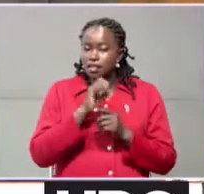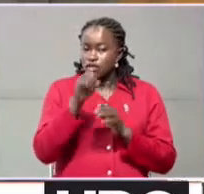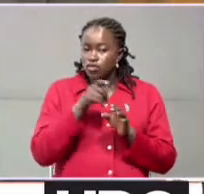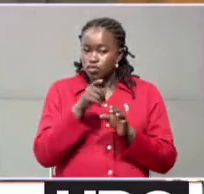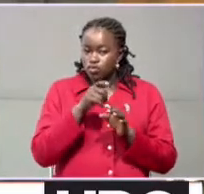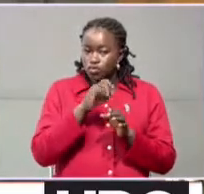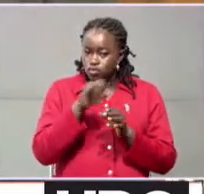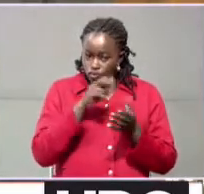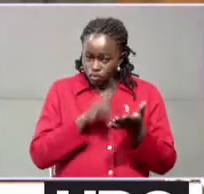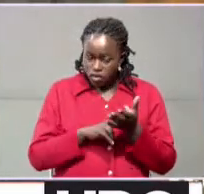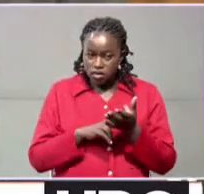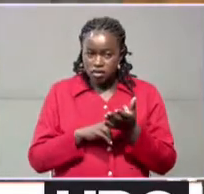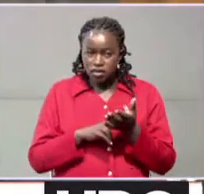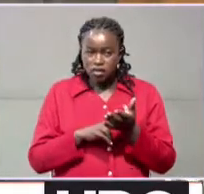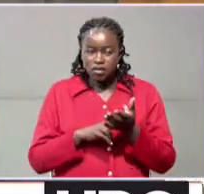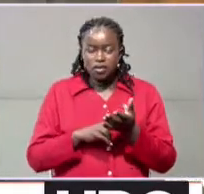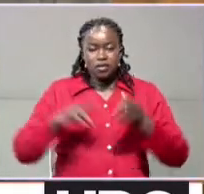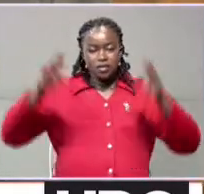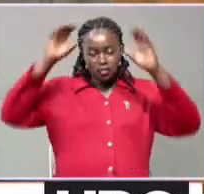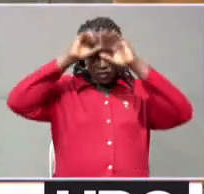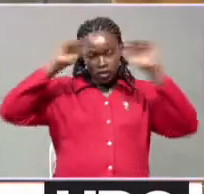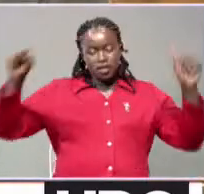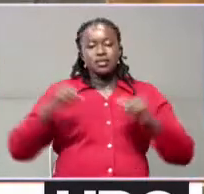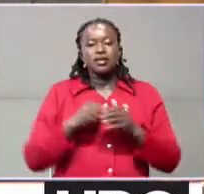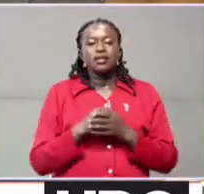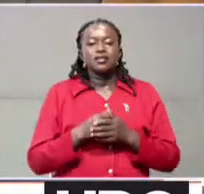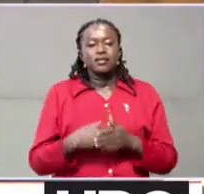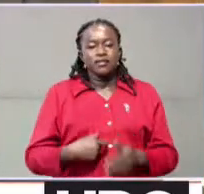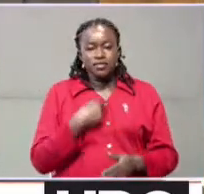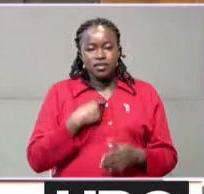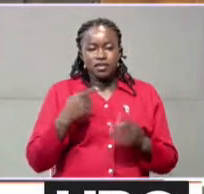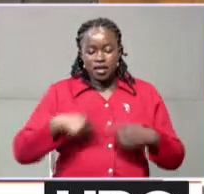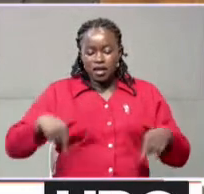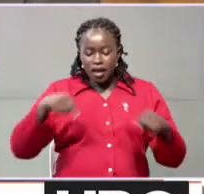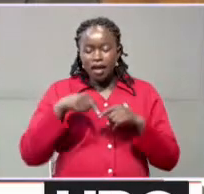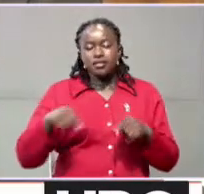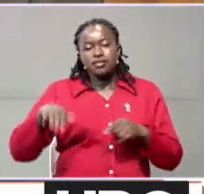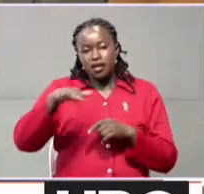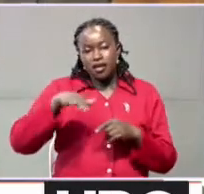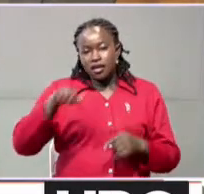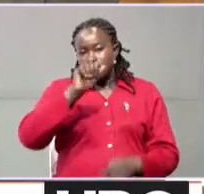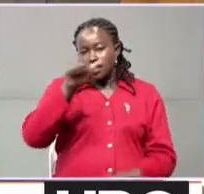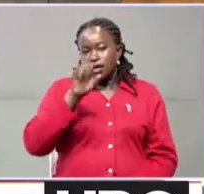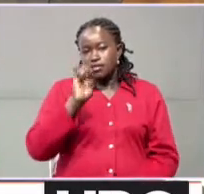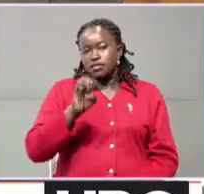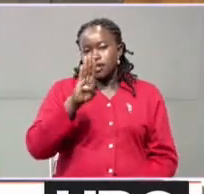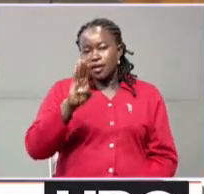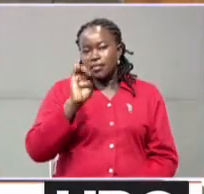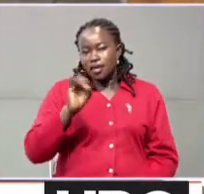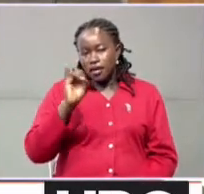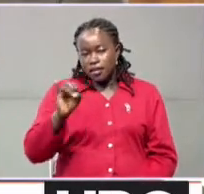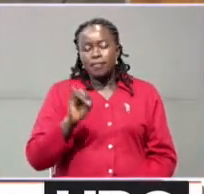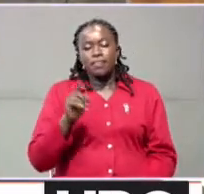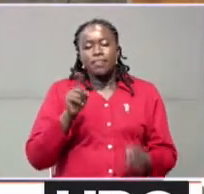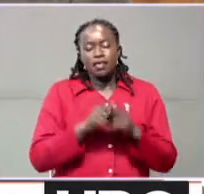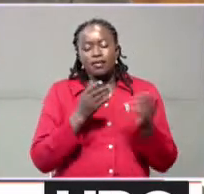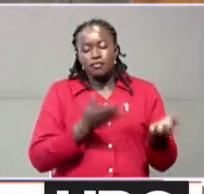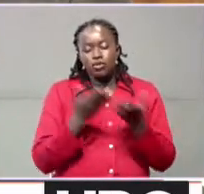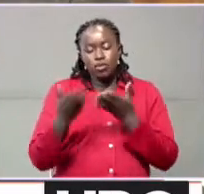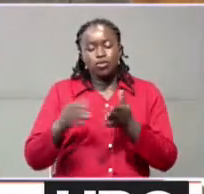of june the president visited us in sebay and we raised the issue of boundary